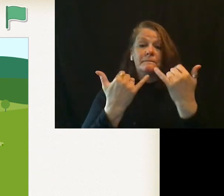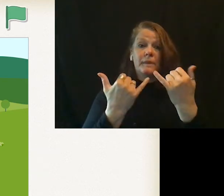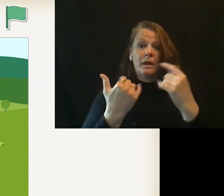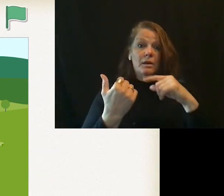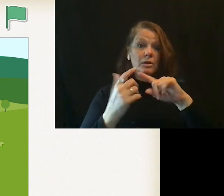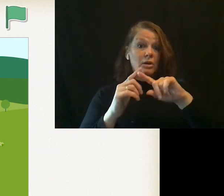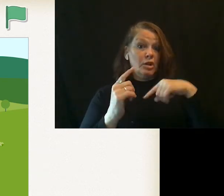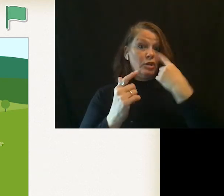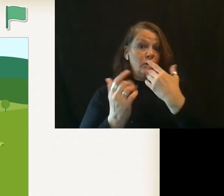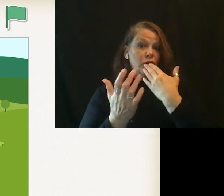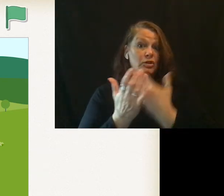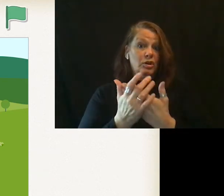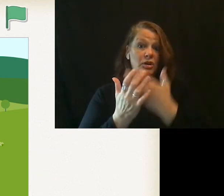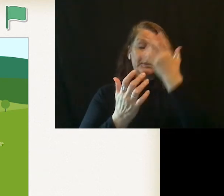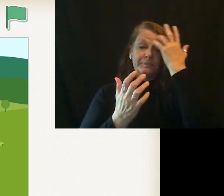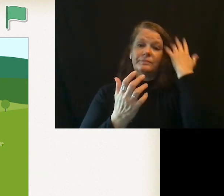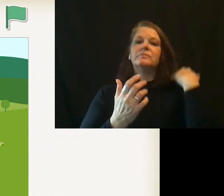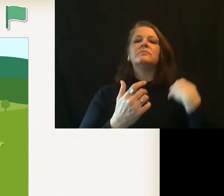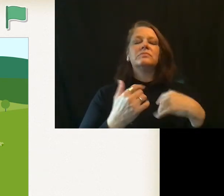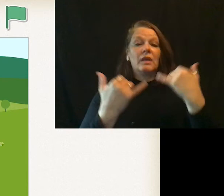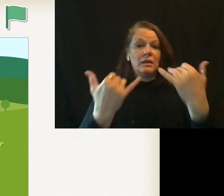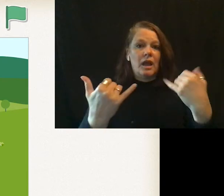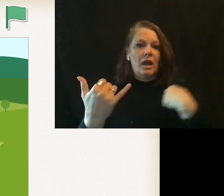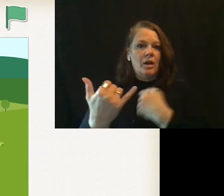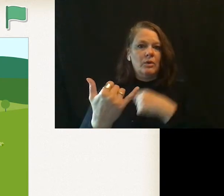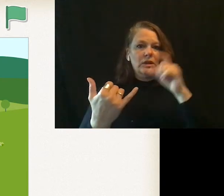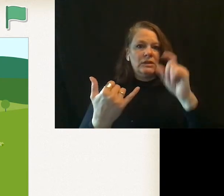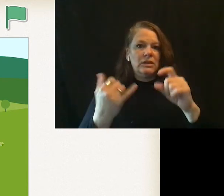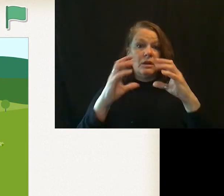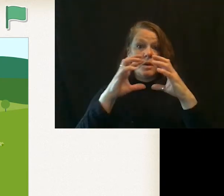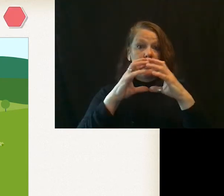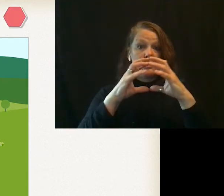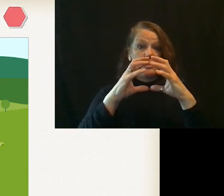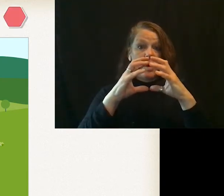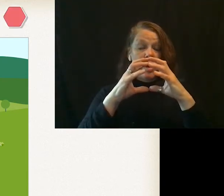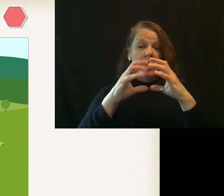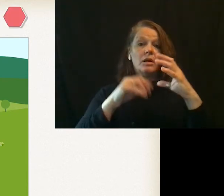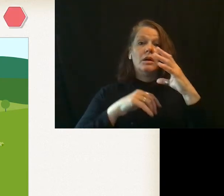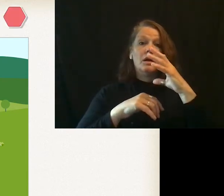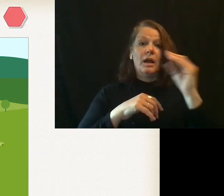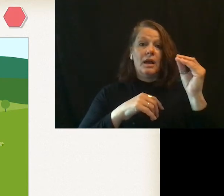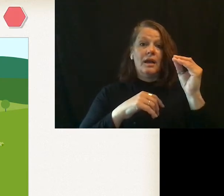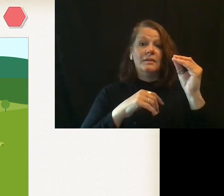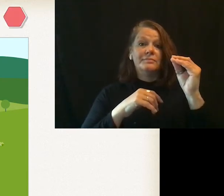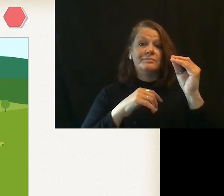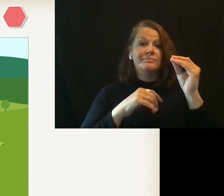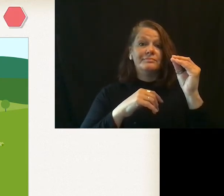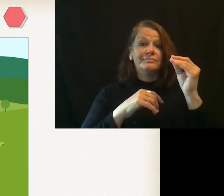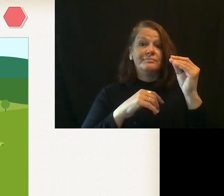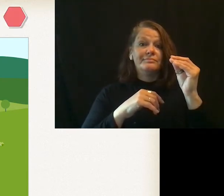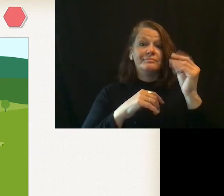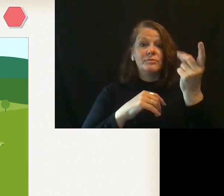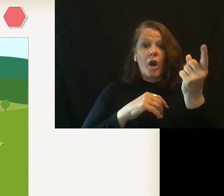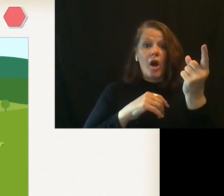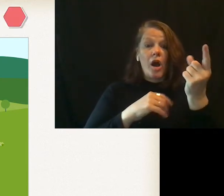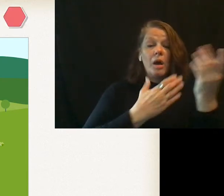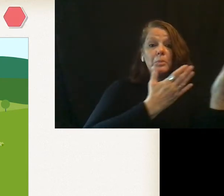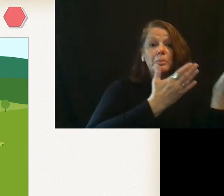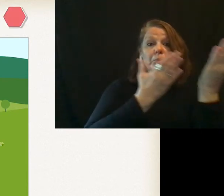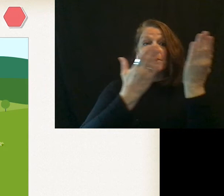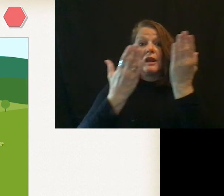and then let's have the ball turn around when the dog gets it. Let's have the ball move back 10.